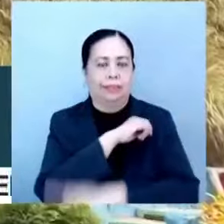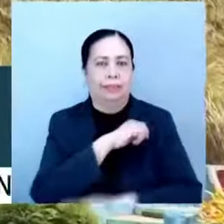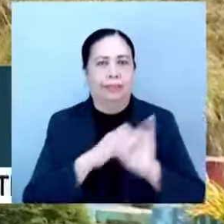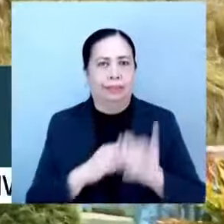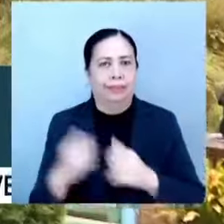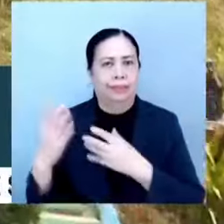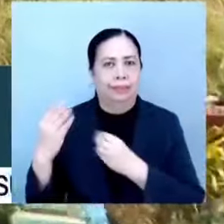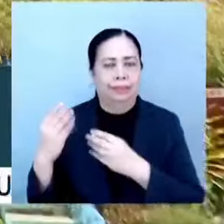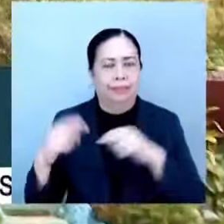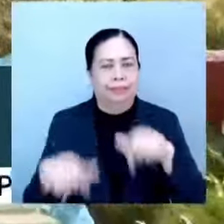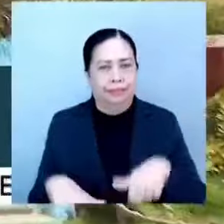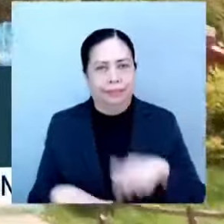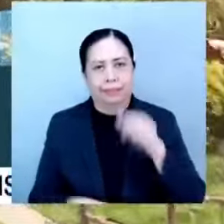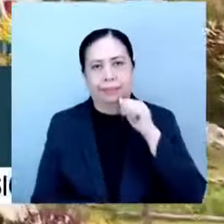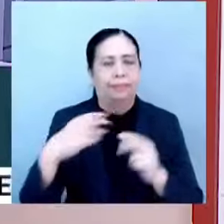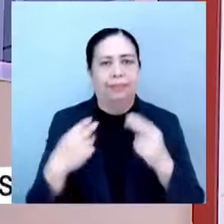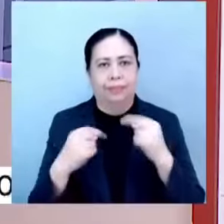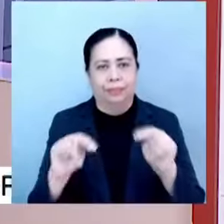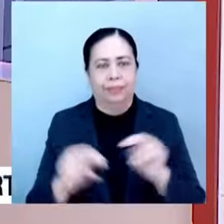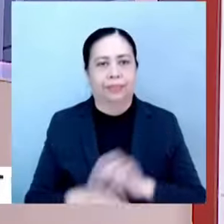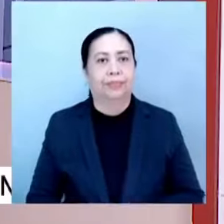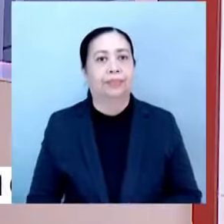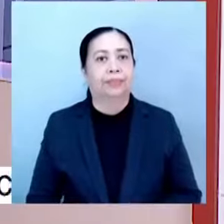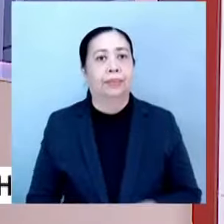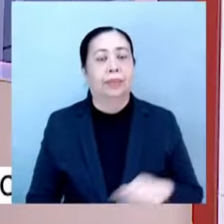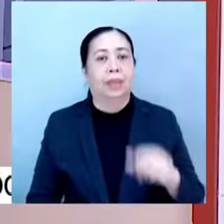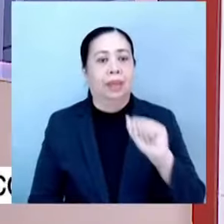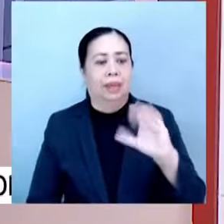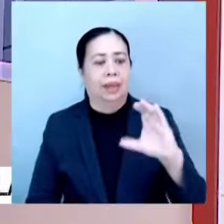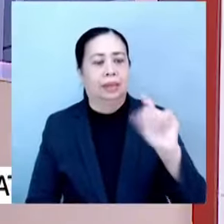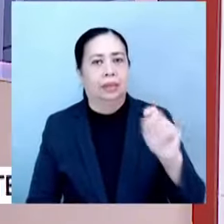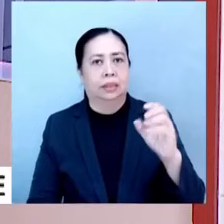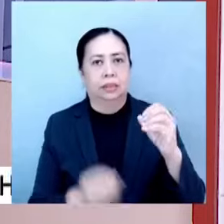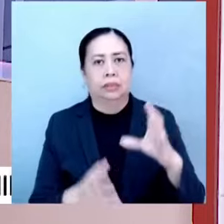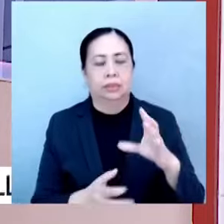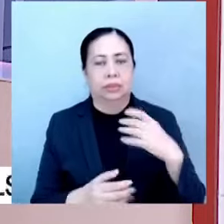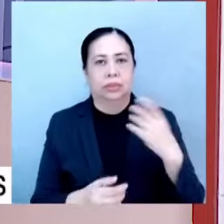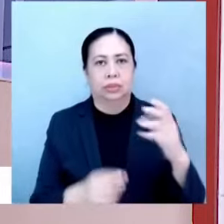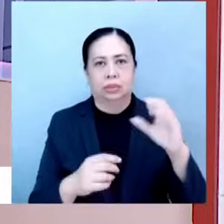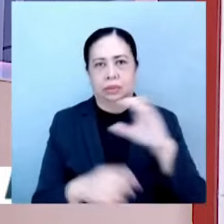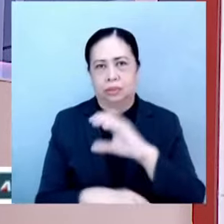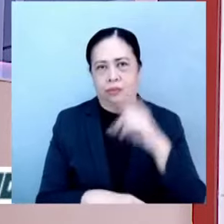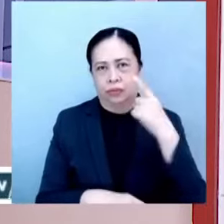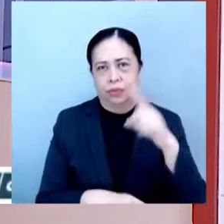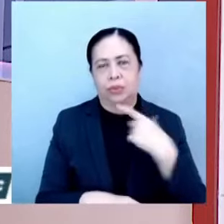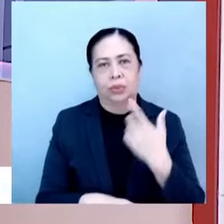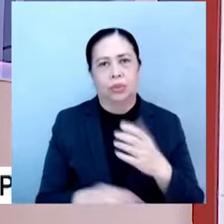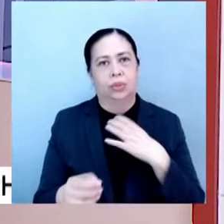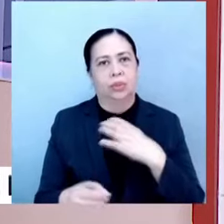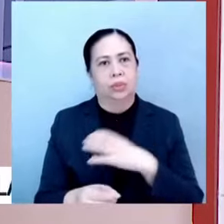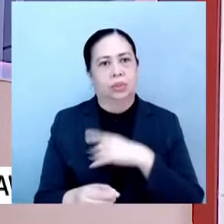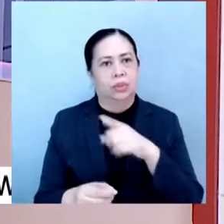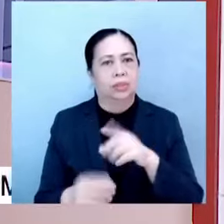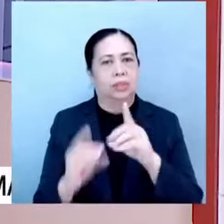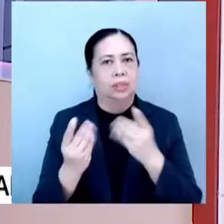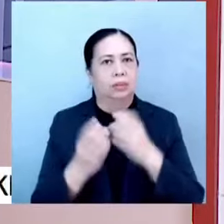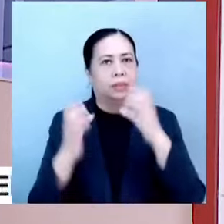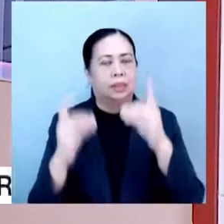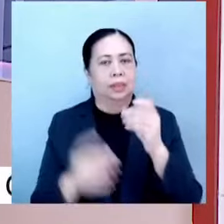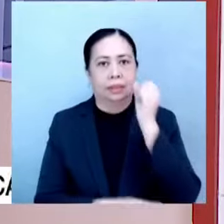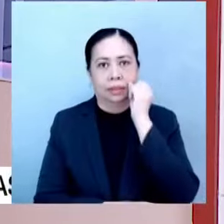Perez, ABS-CBN News. Thanks a lot, Annie. ACT Teachers Party List Representative Franz Castro slamming Vice President and Education Chief Sara